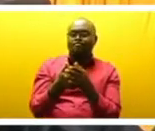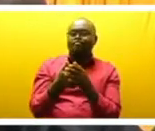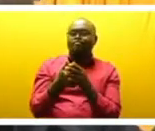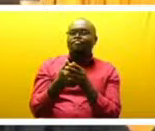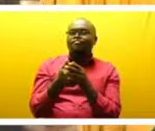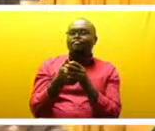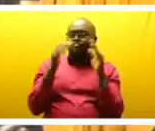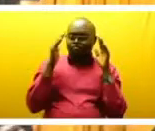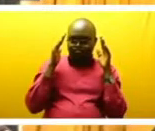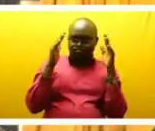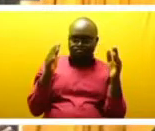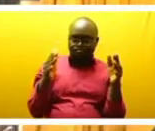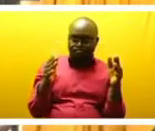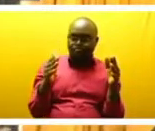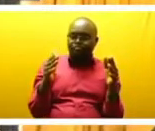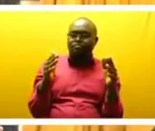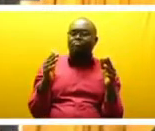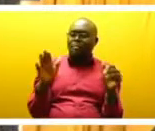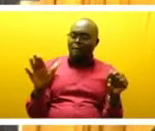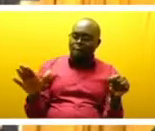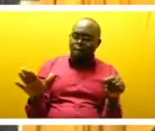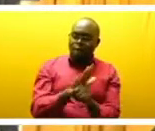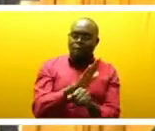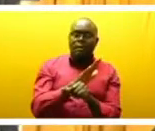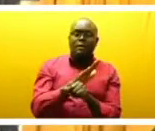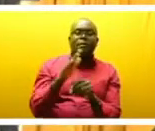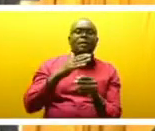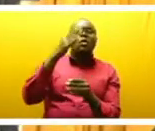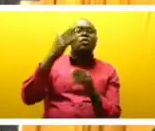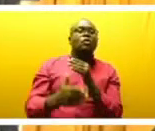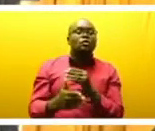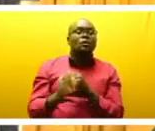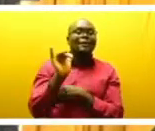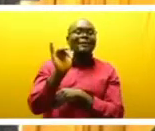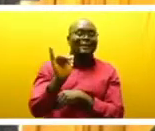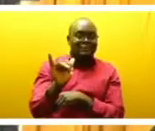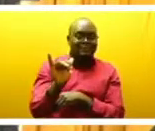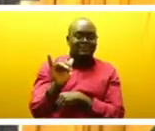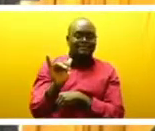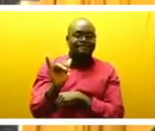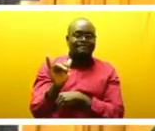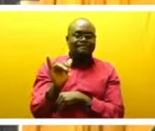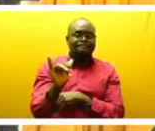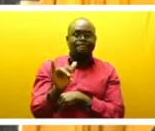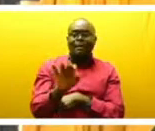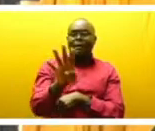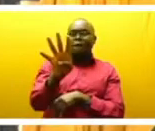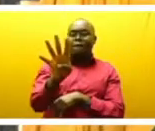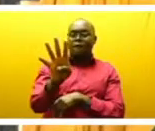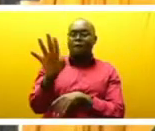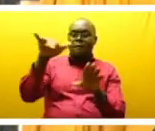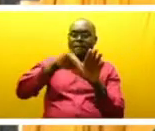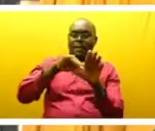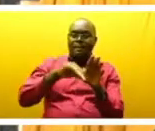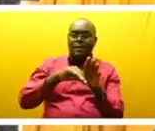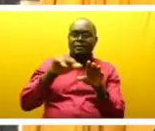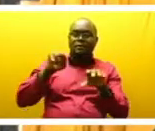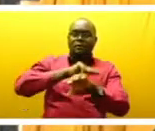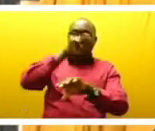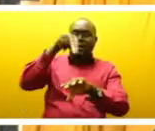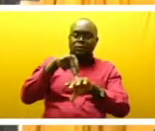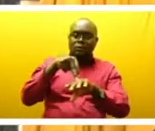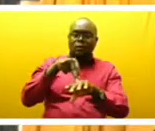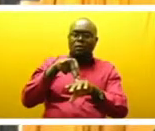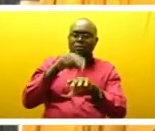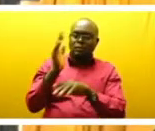an inescapable conclusion that the 4 members of the National Security